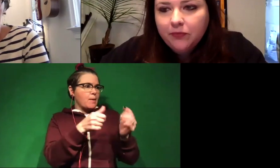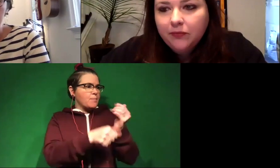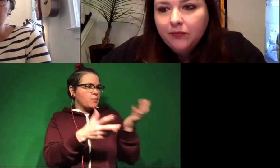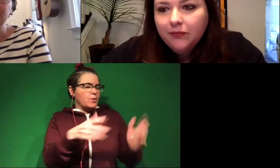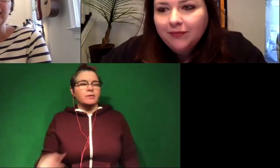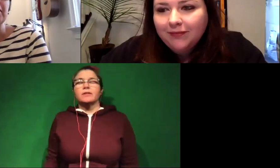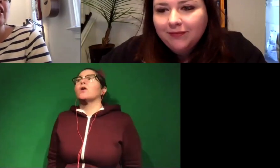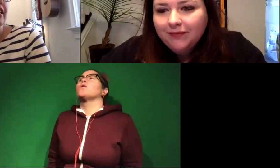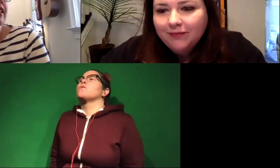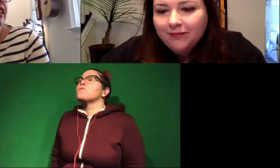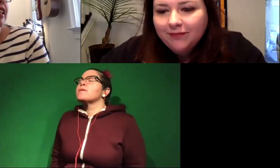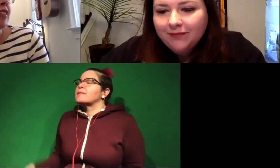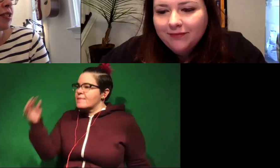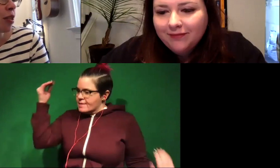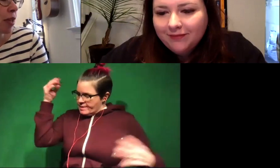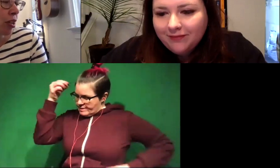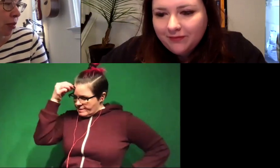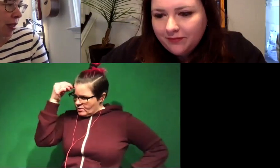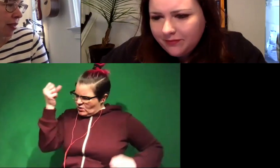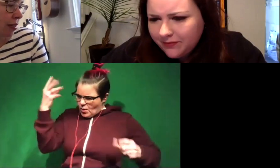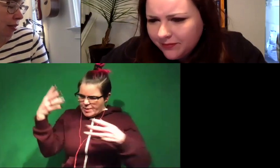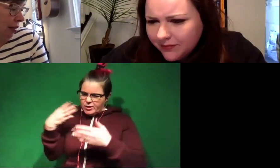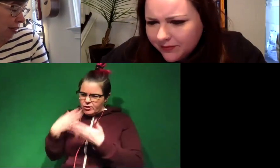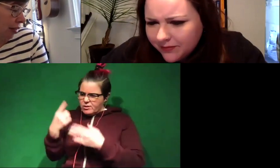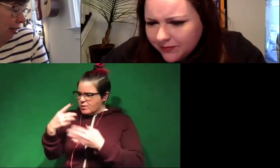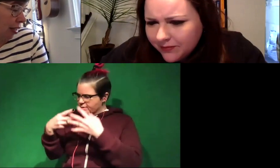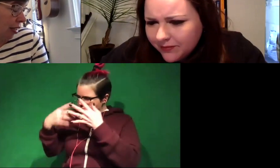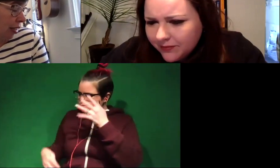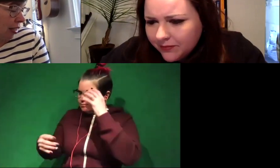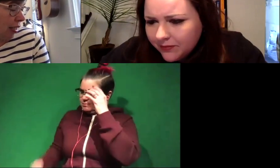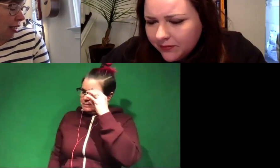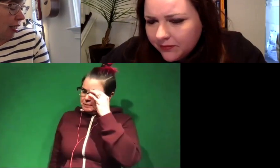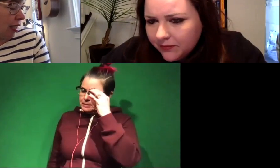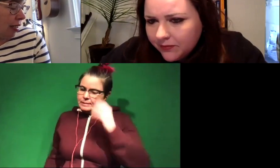Oh man, let me think. There's so many good ones.